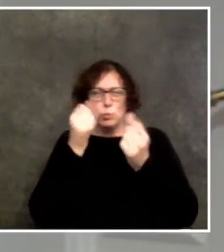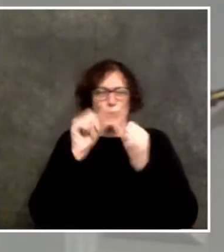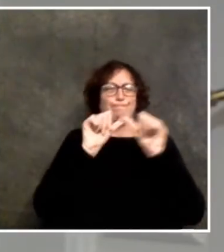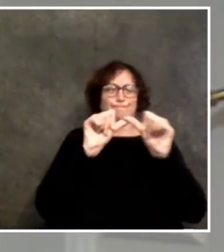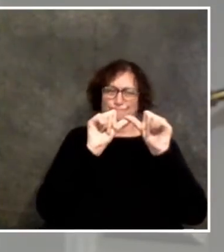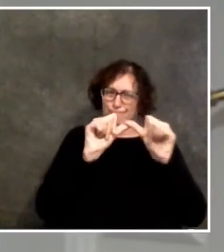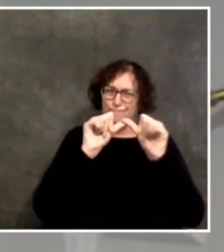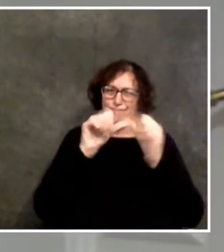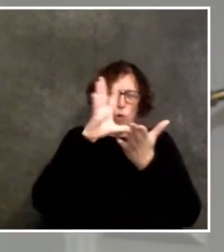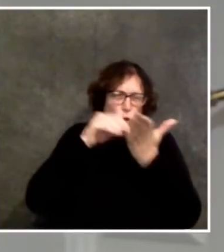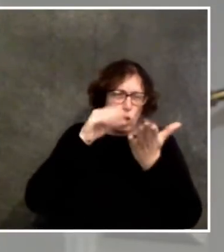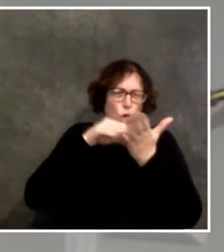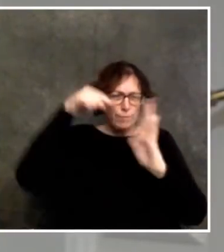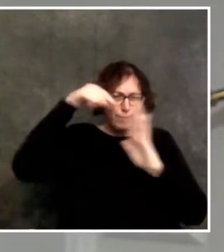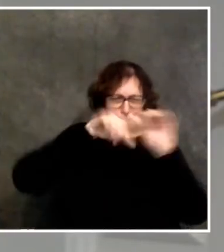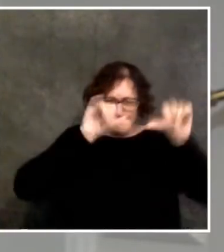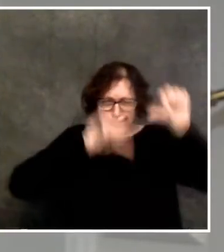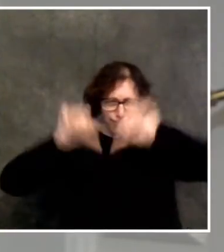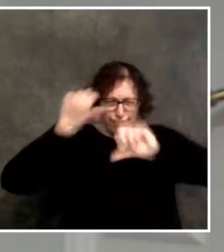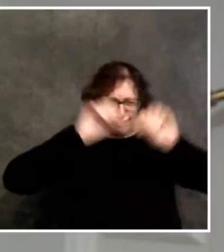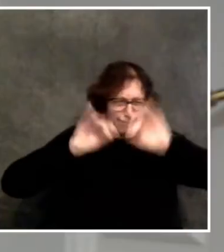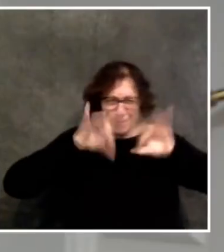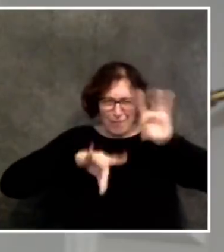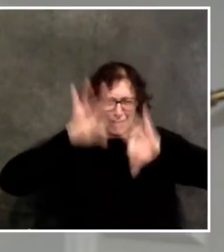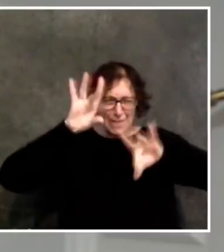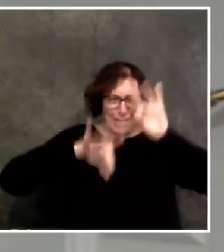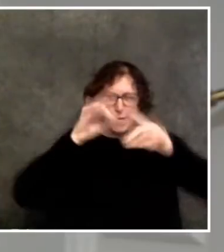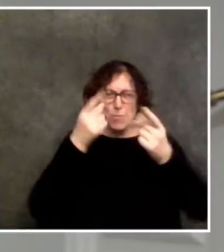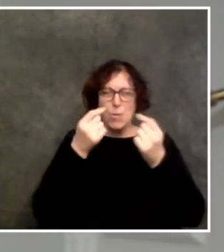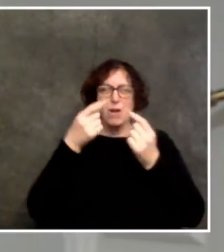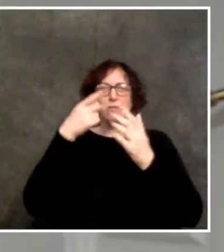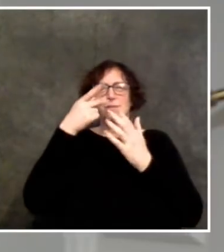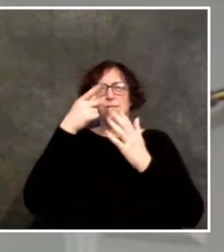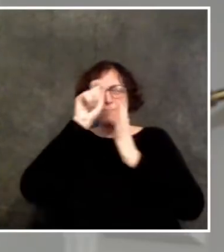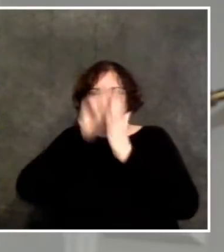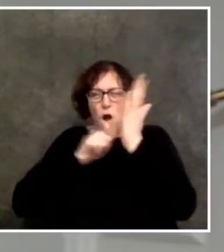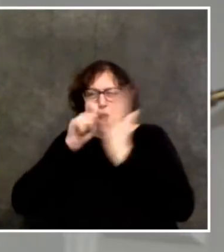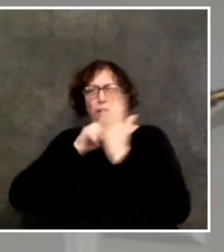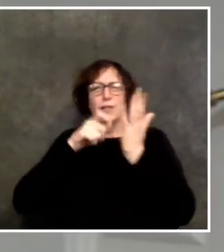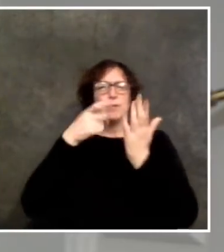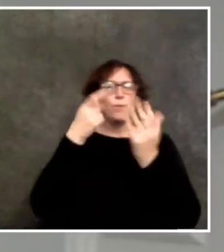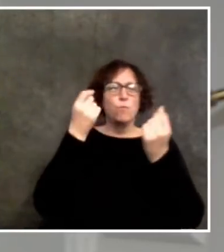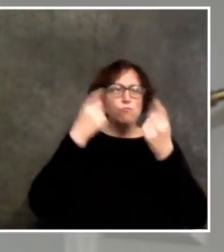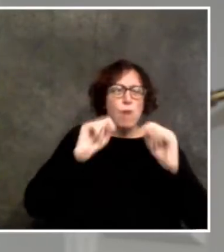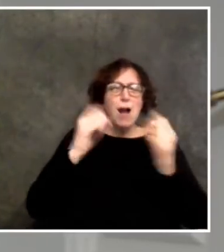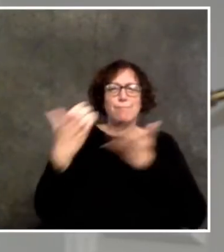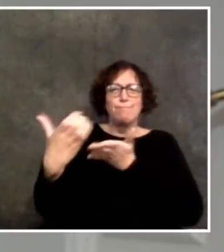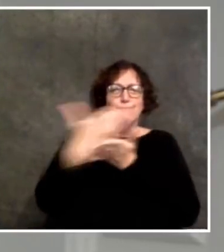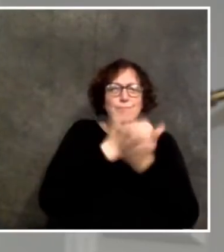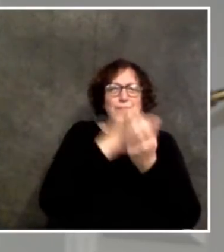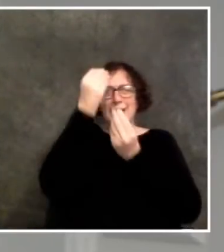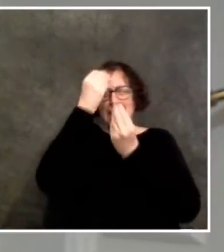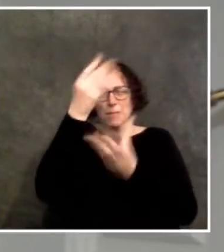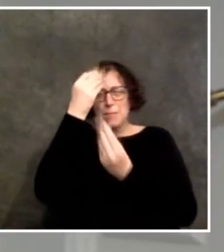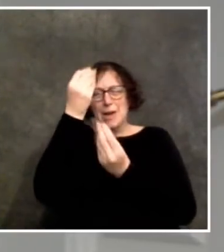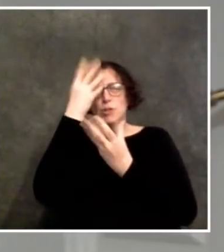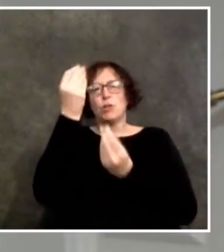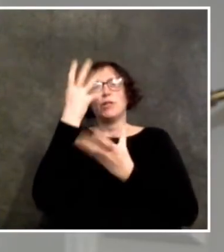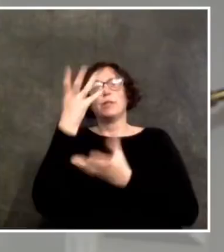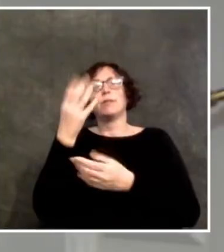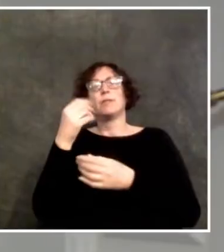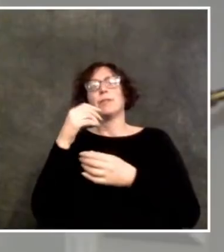scouring the medical literature to learn as much as possible on an ongoing basis. And so I think